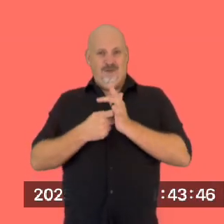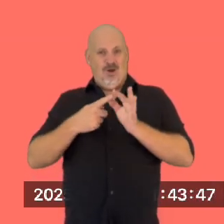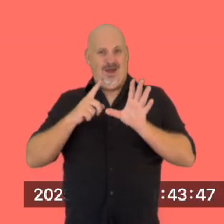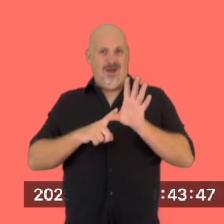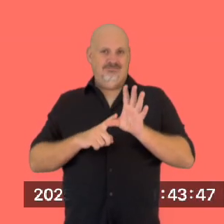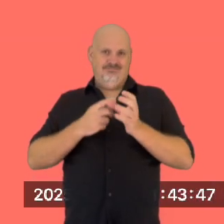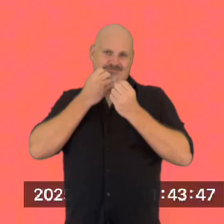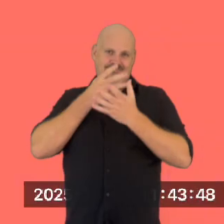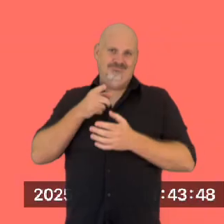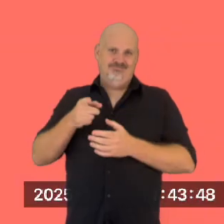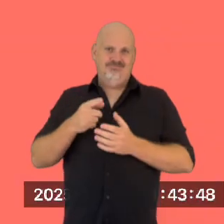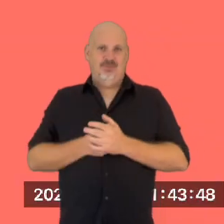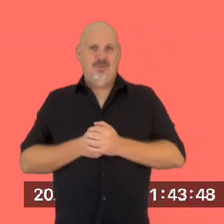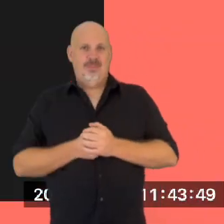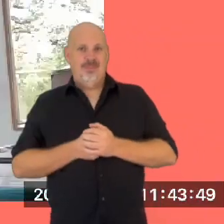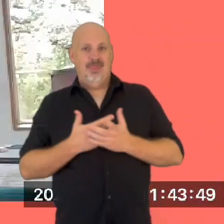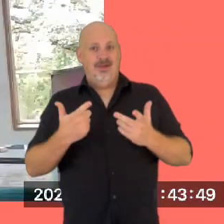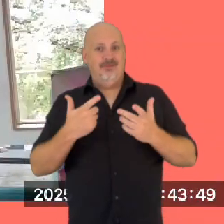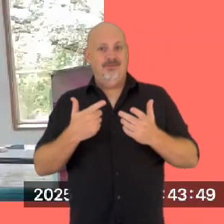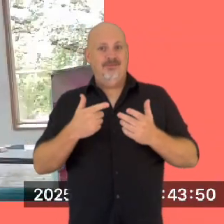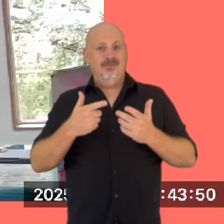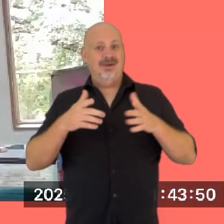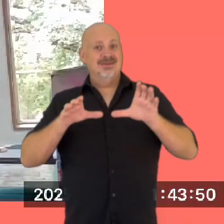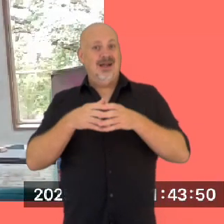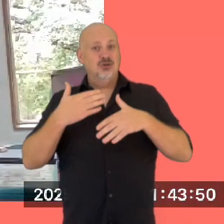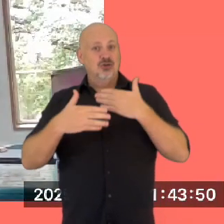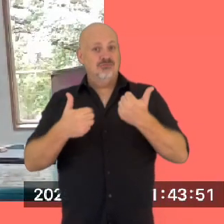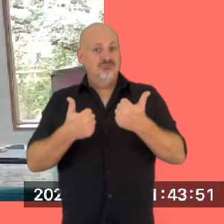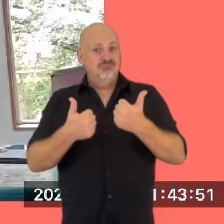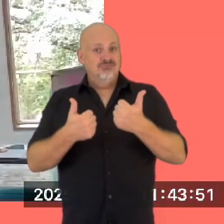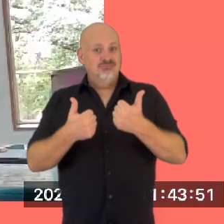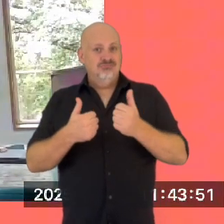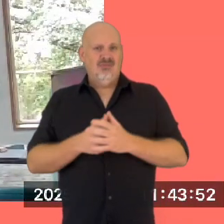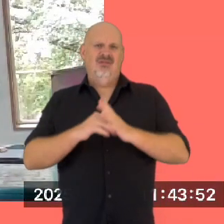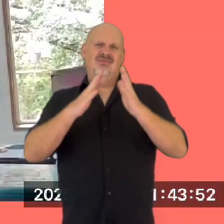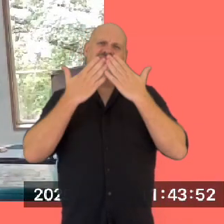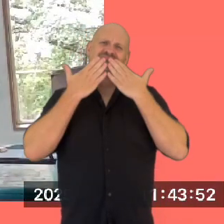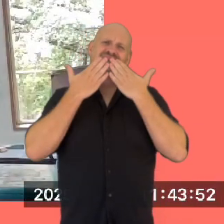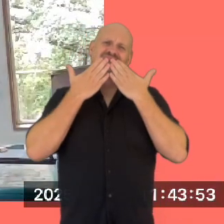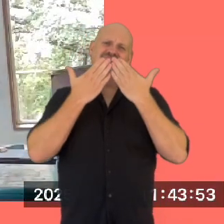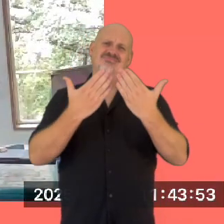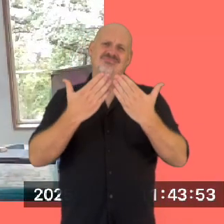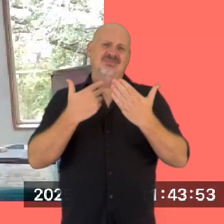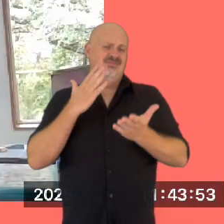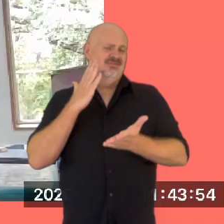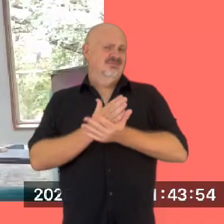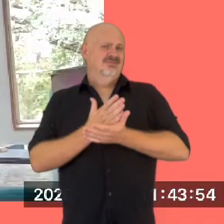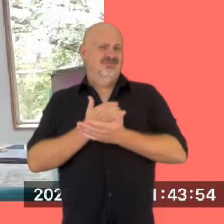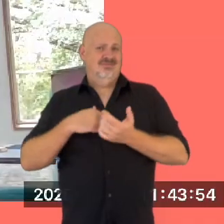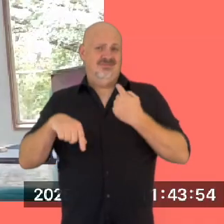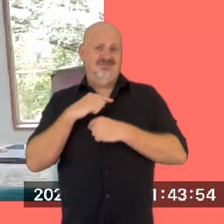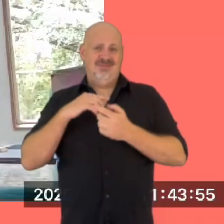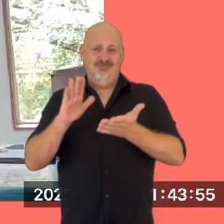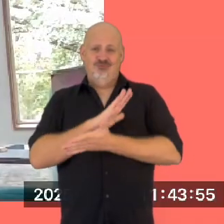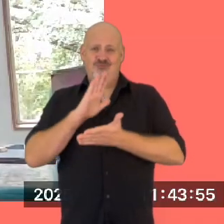Bethlehem Hospital with the lovely Freya. Freya, how has the session gone over where you are? Hi, thank you so much,